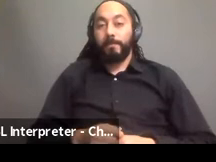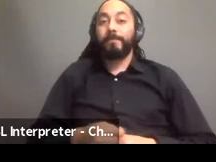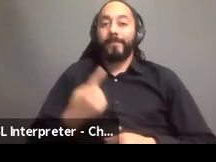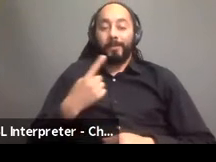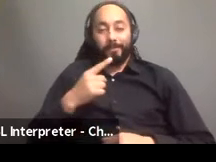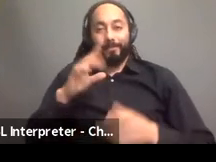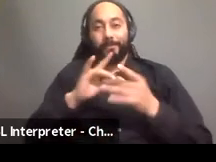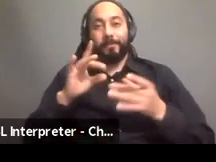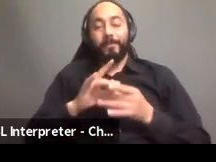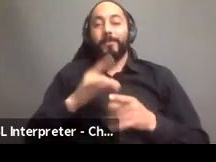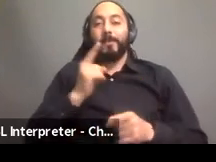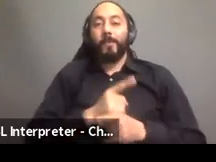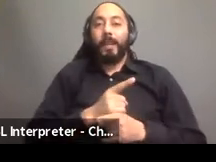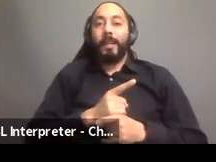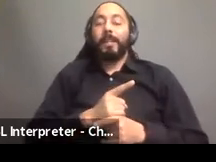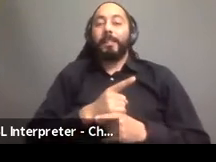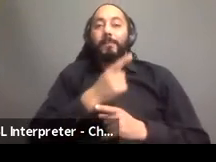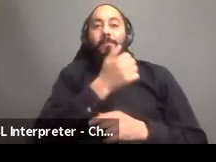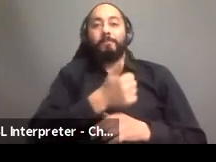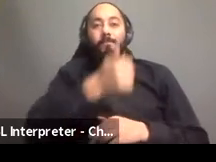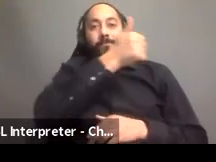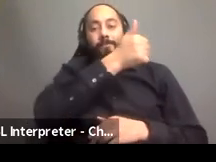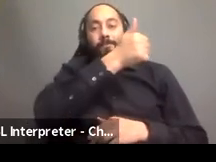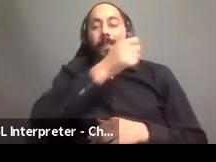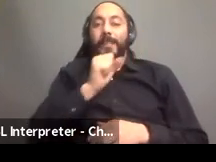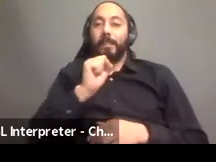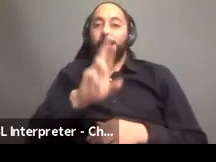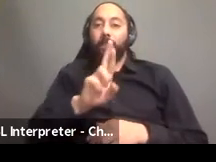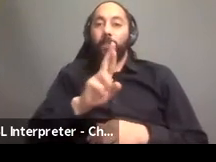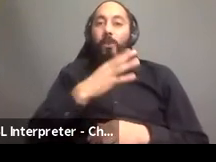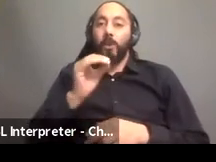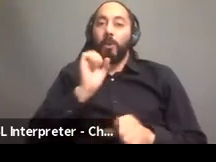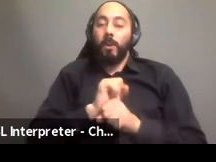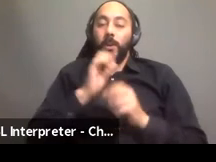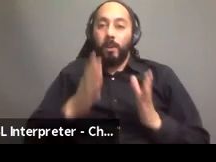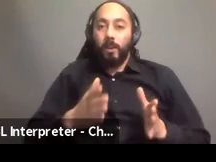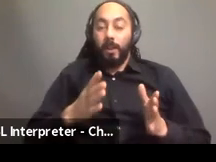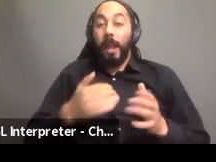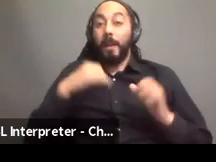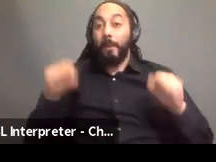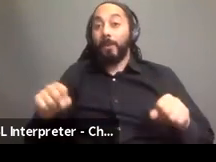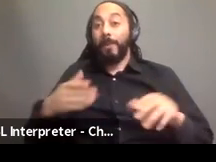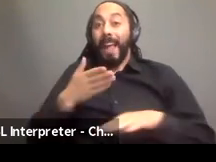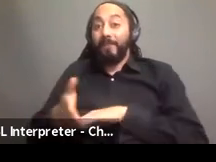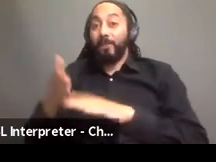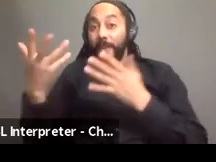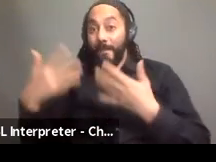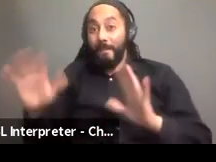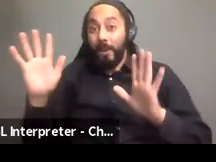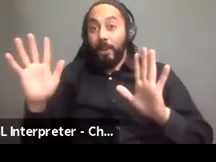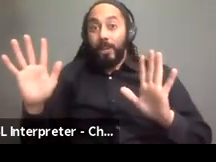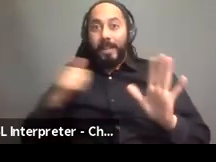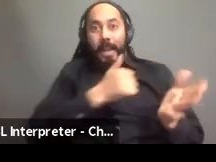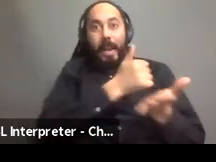coworker who may actually be of help in the future for getting work after the education. Right, so you wouldn't